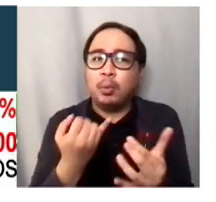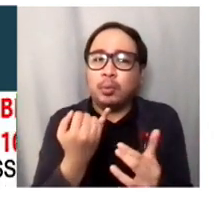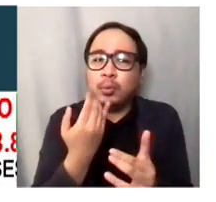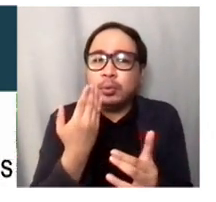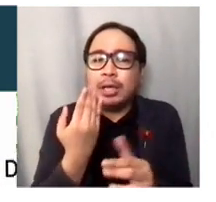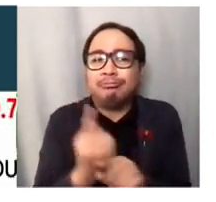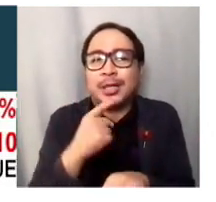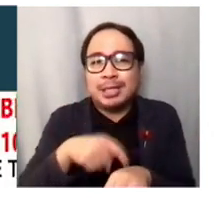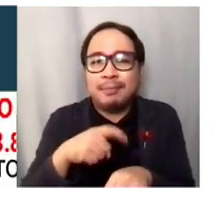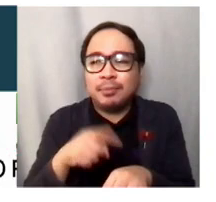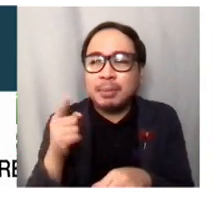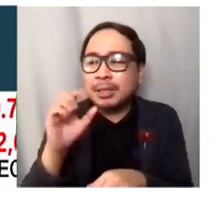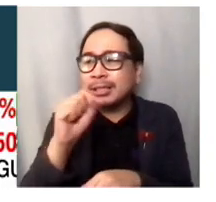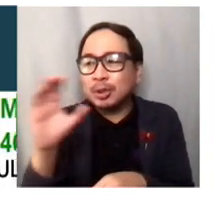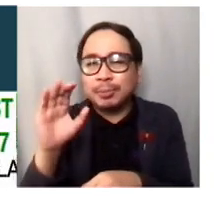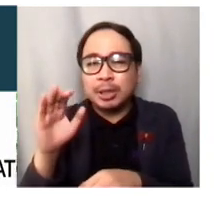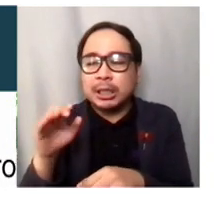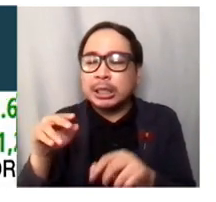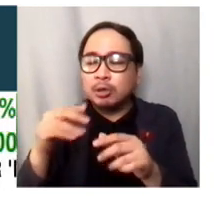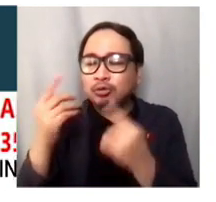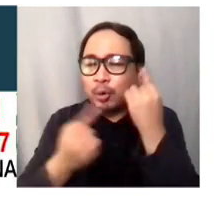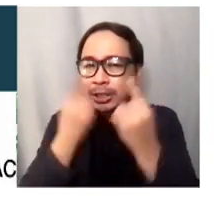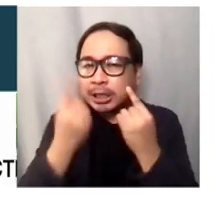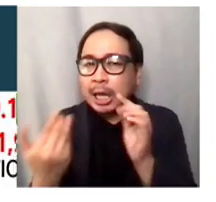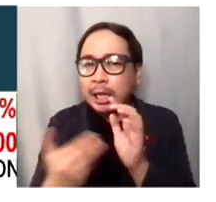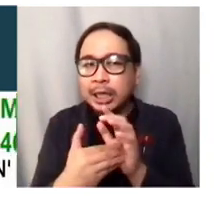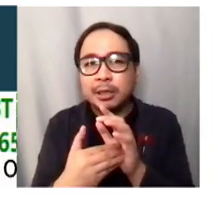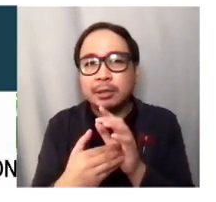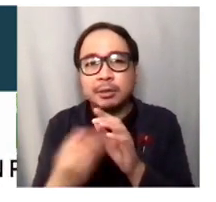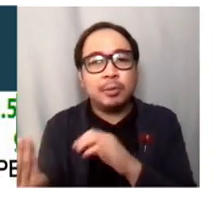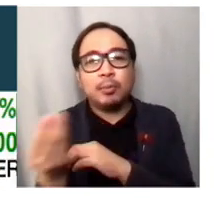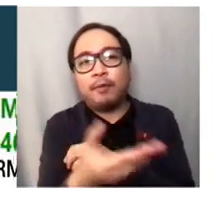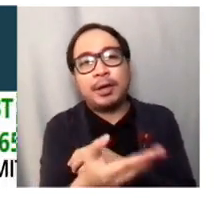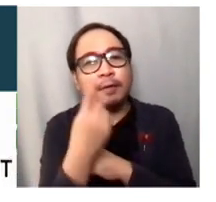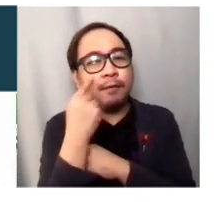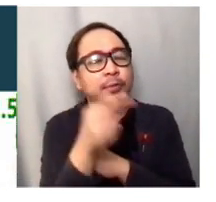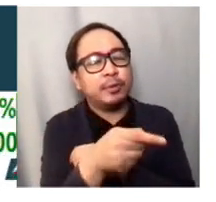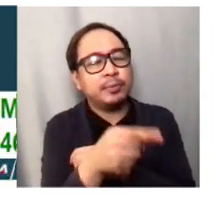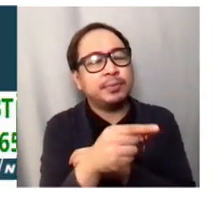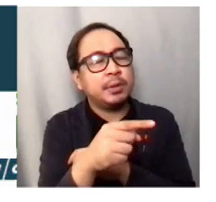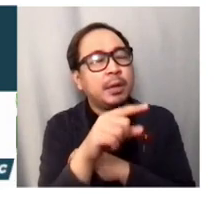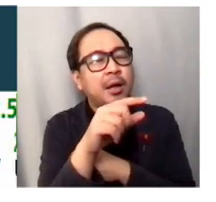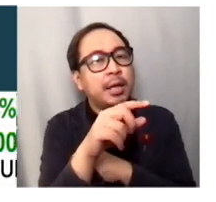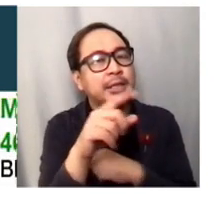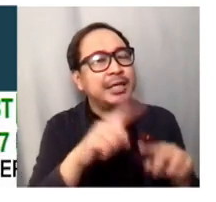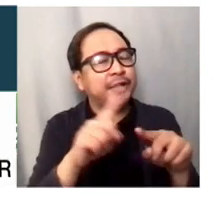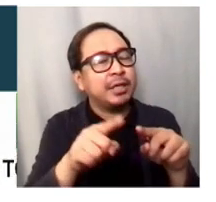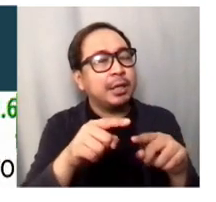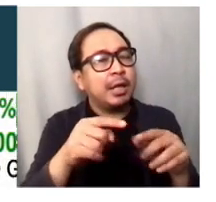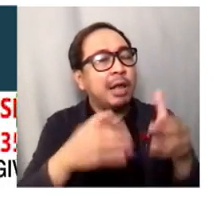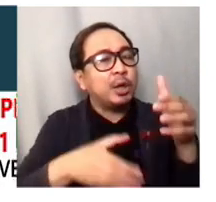Court to consider giving this back to the trial courts that have